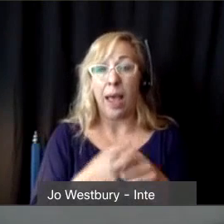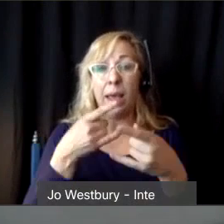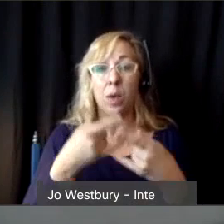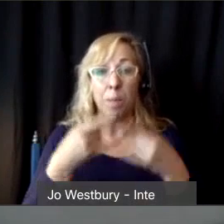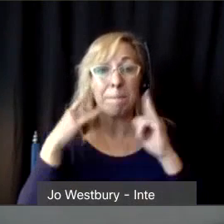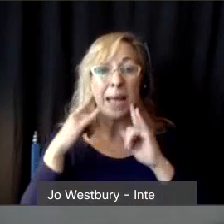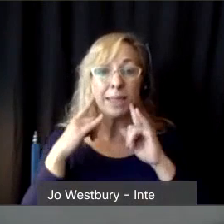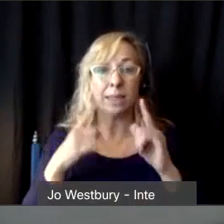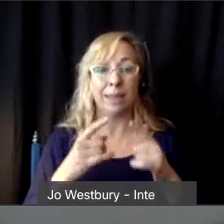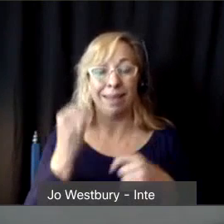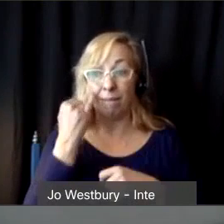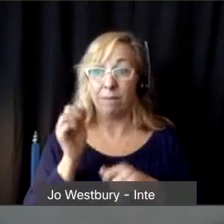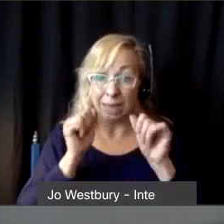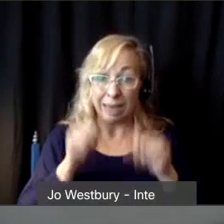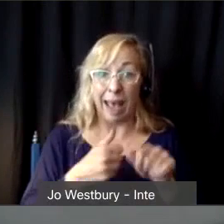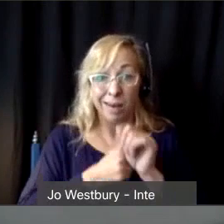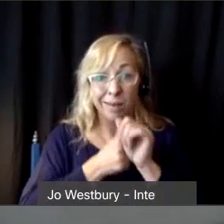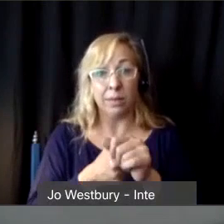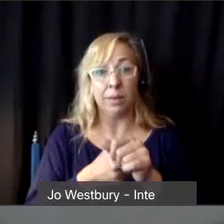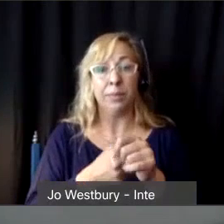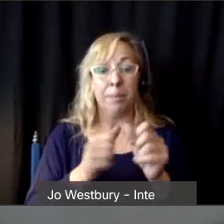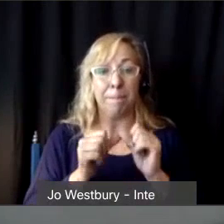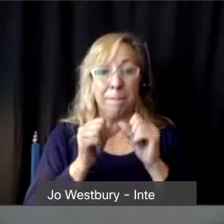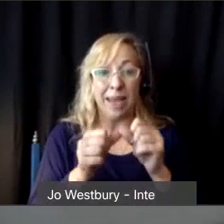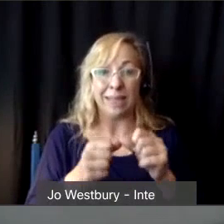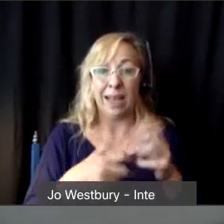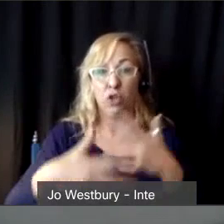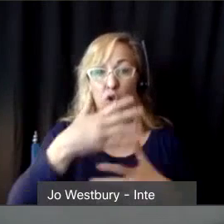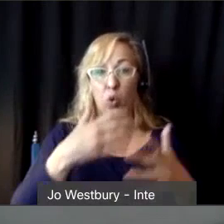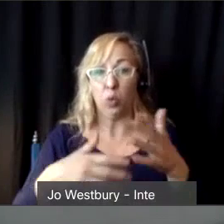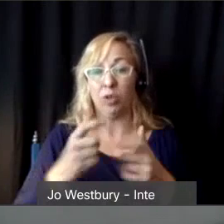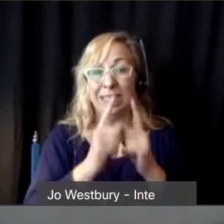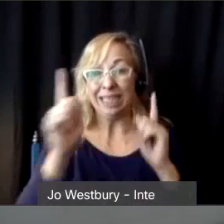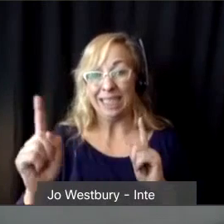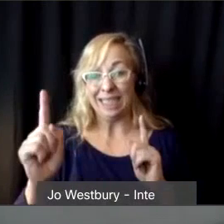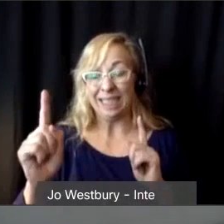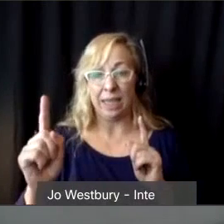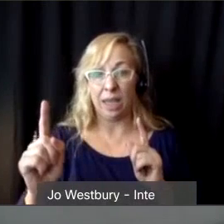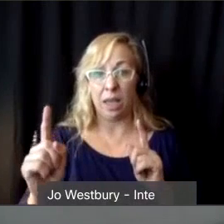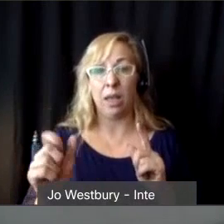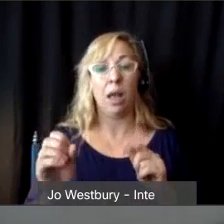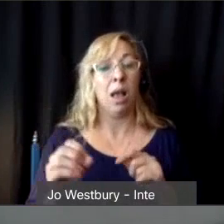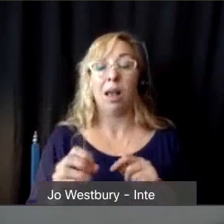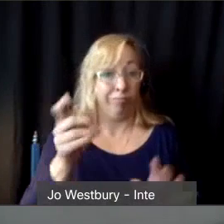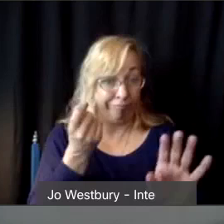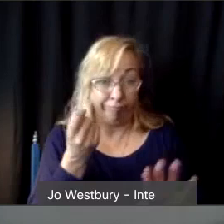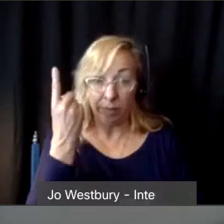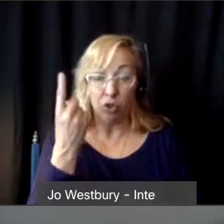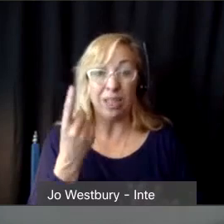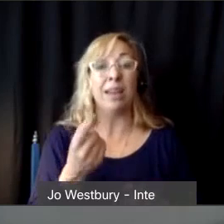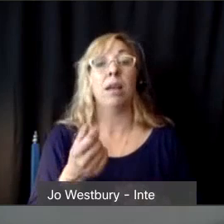maintain social distancing. Keep in mind, masks are required for everyone, including the person that lives